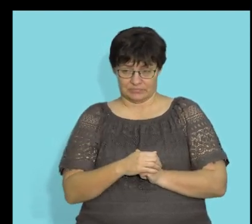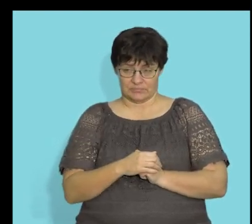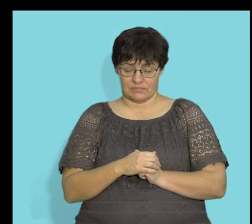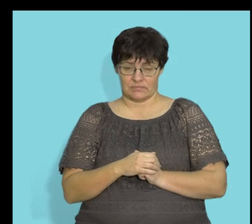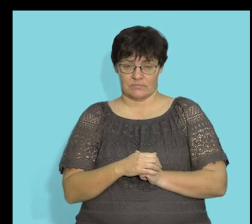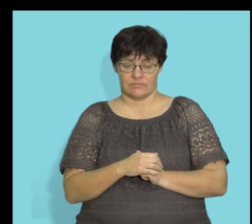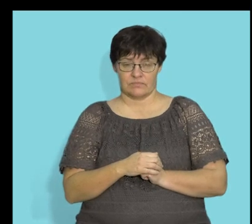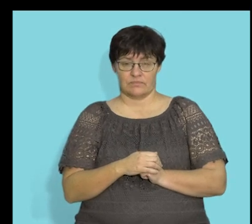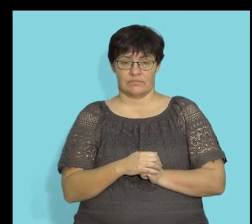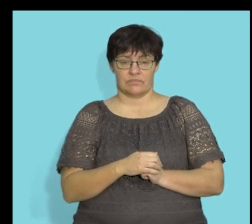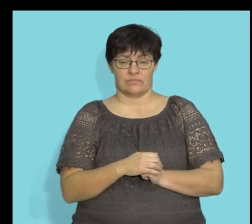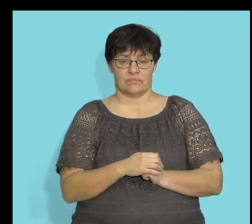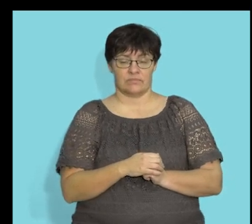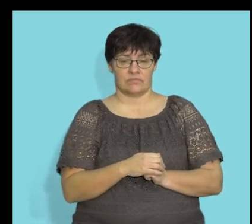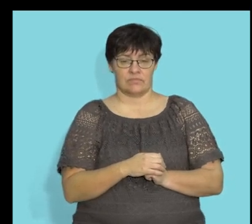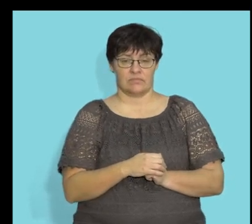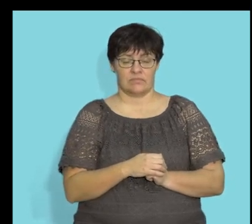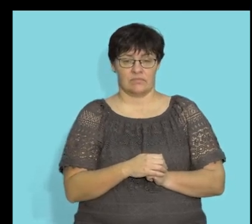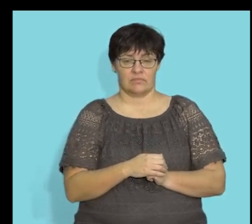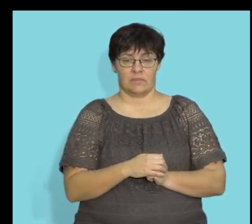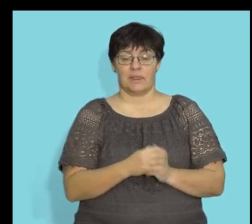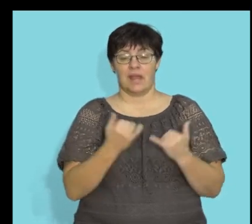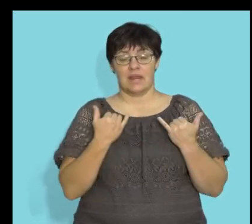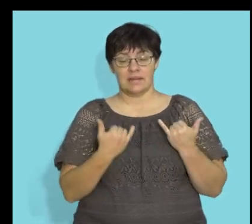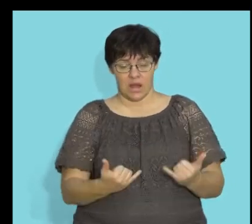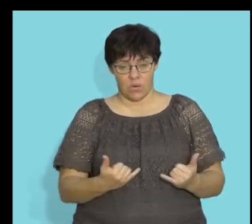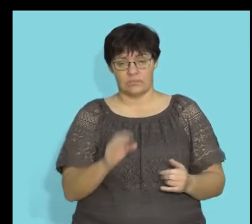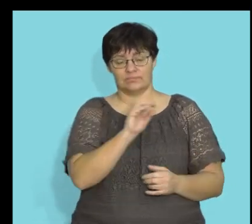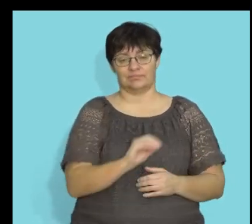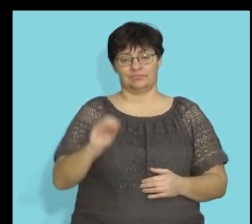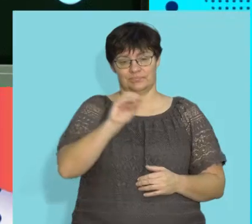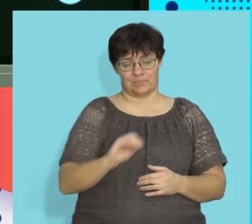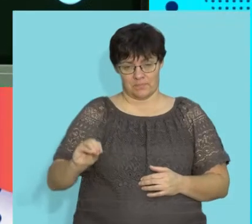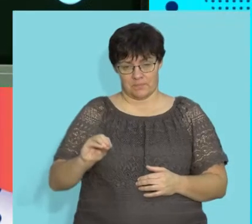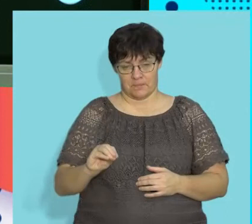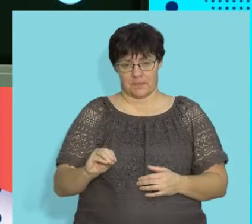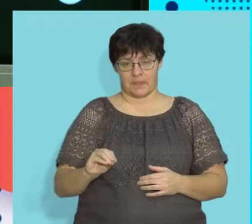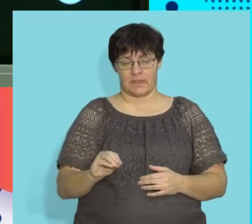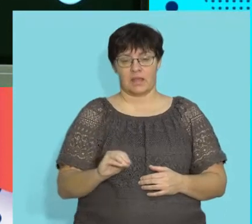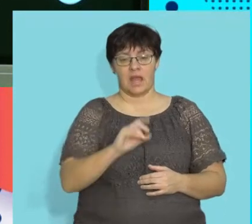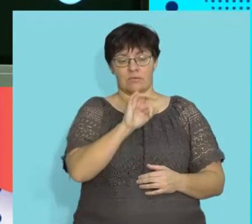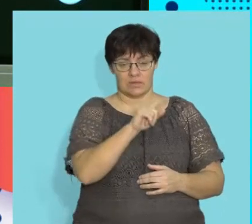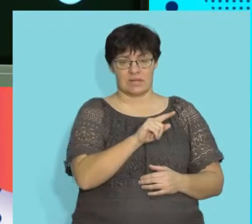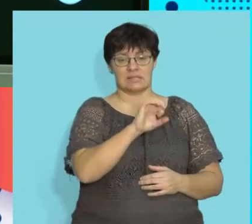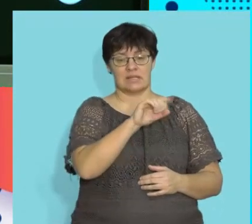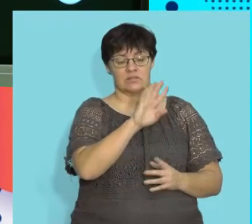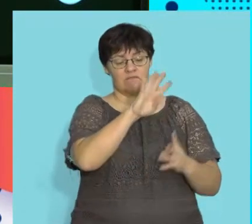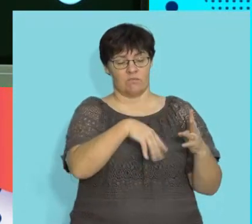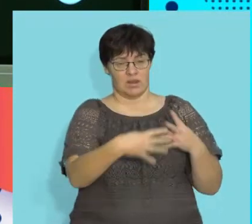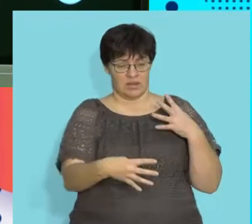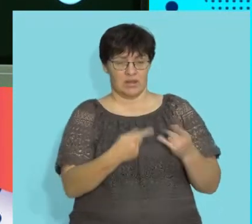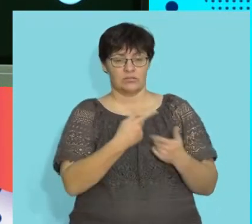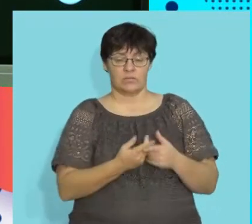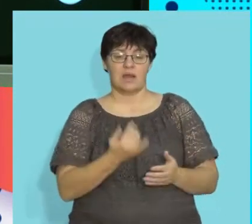this summation. At this point, everybody, I now can substitute into my arithmetic series